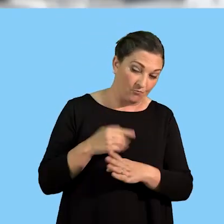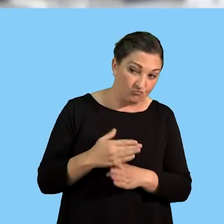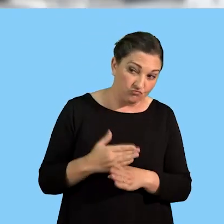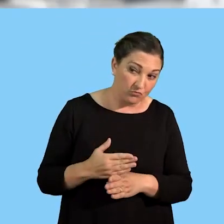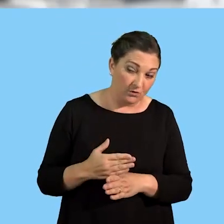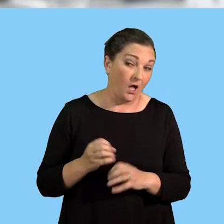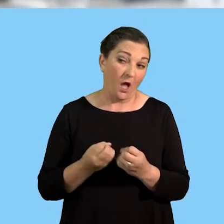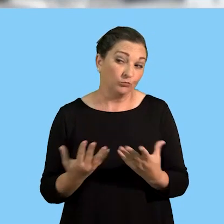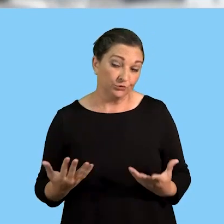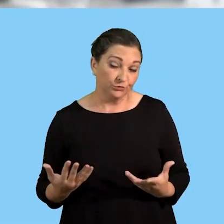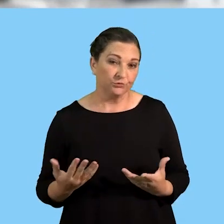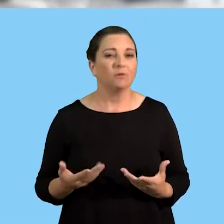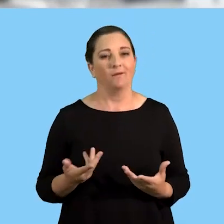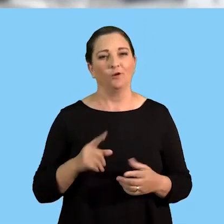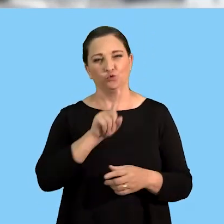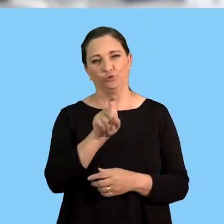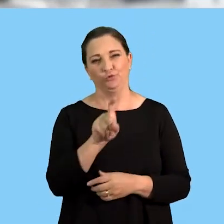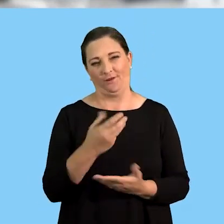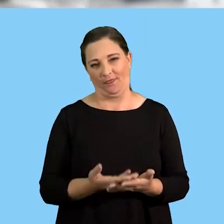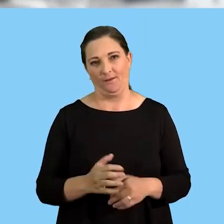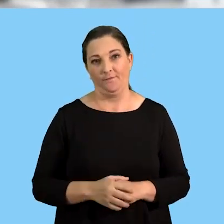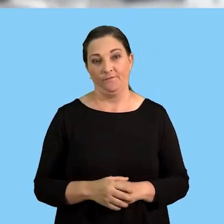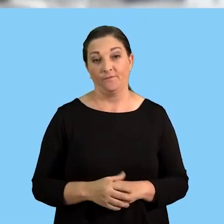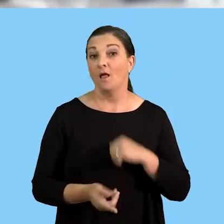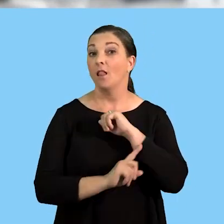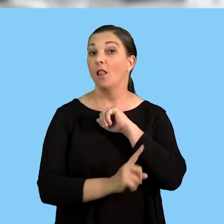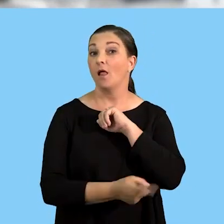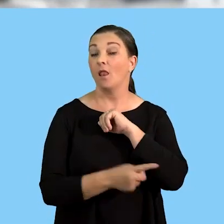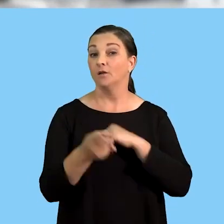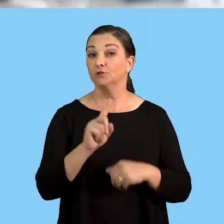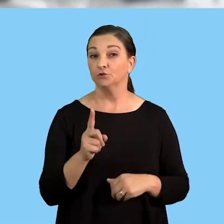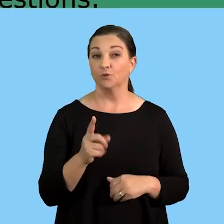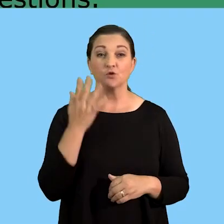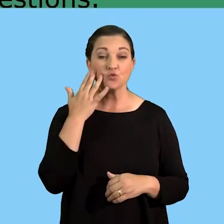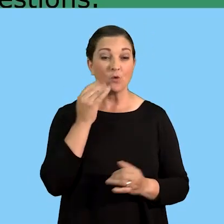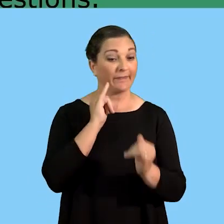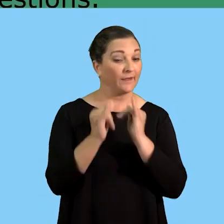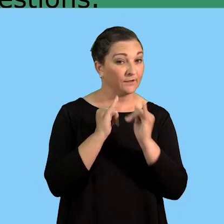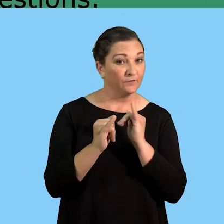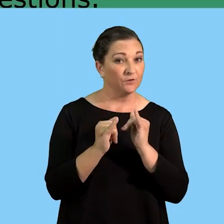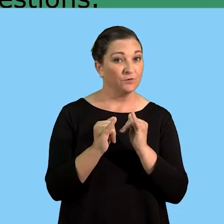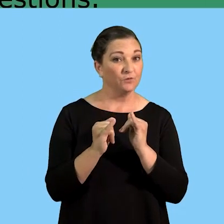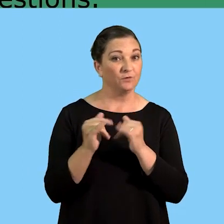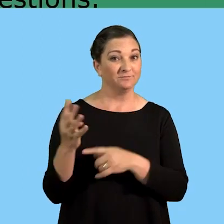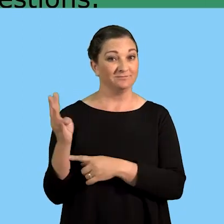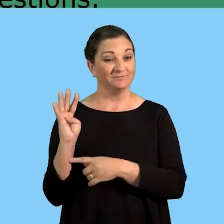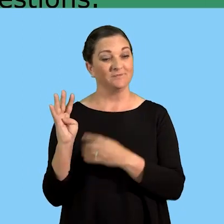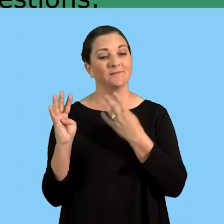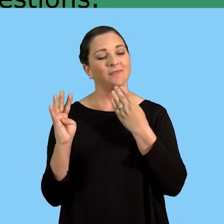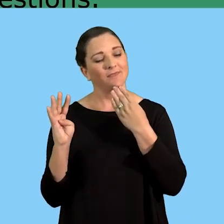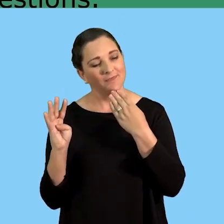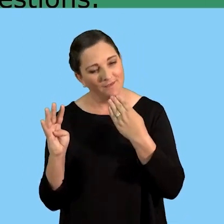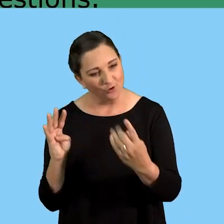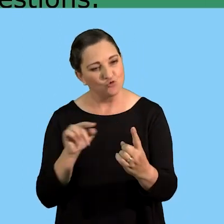for overtime, and so forth. Lastly, you must conclude the interview by thanking